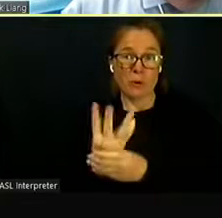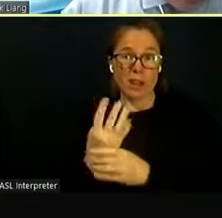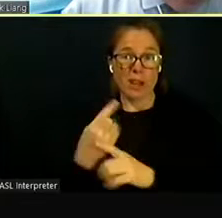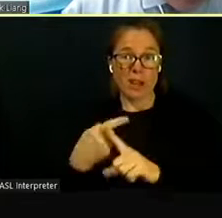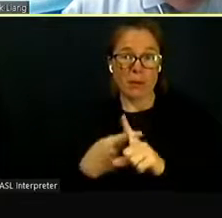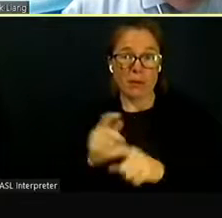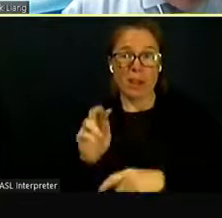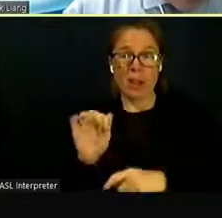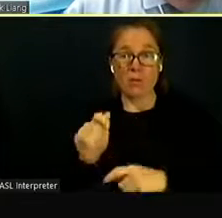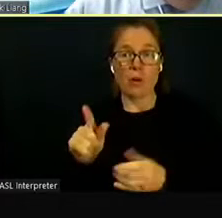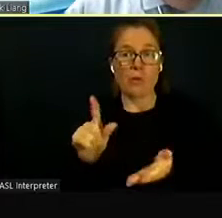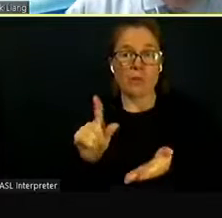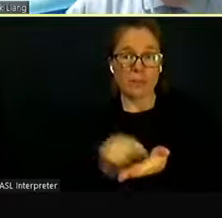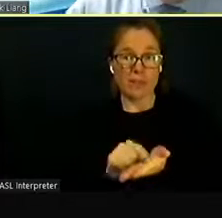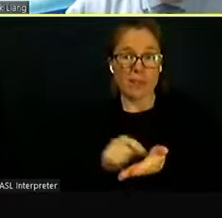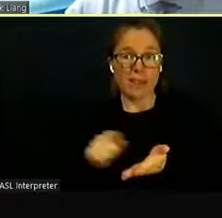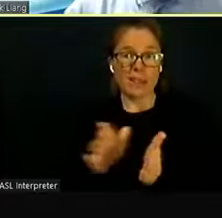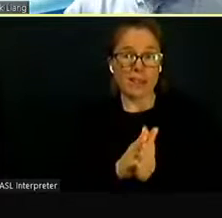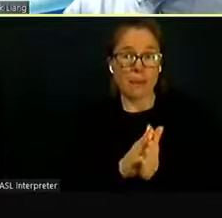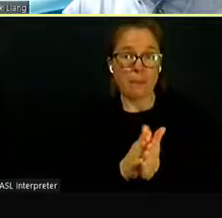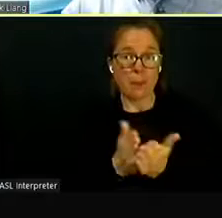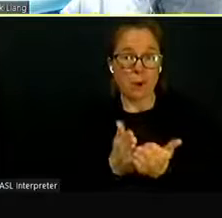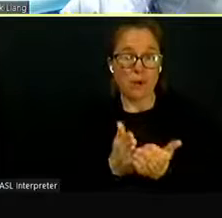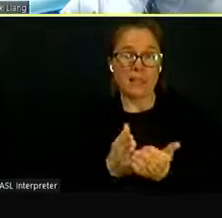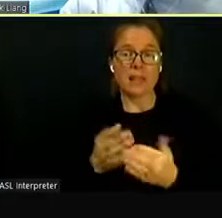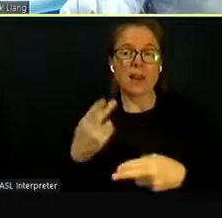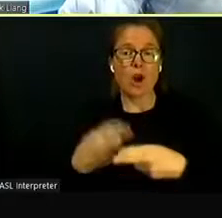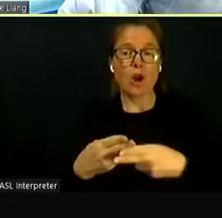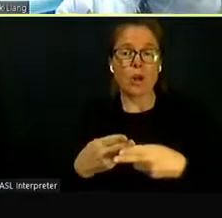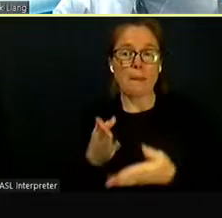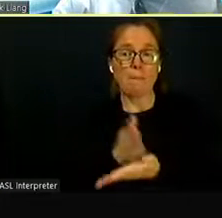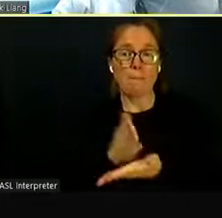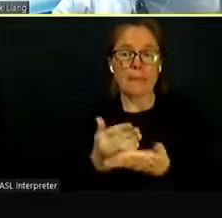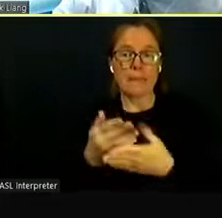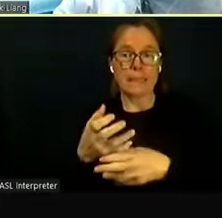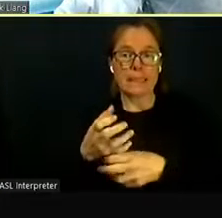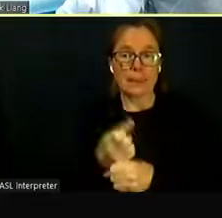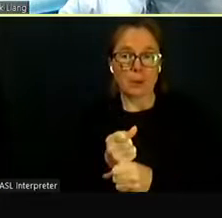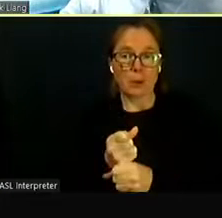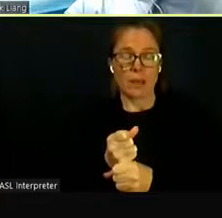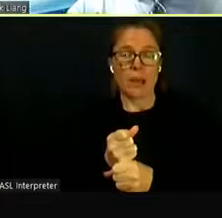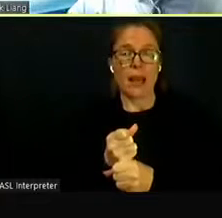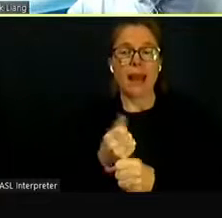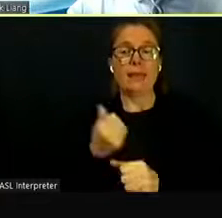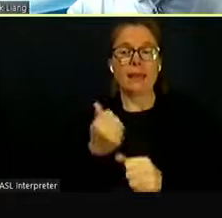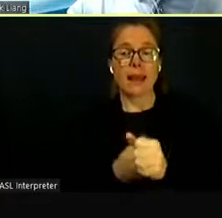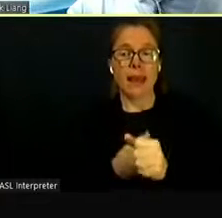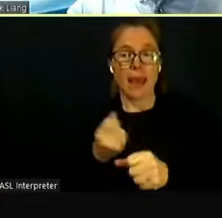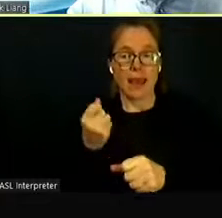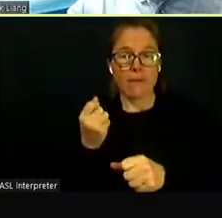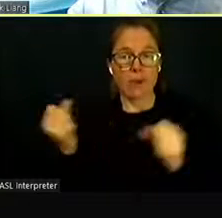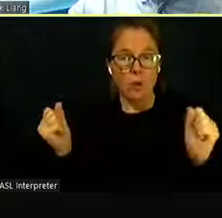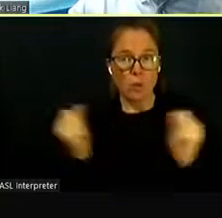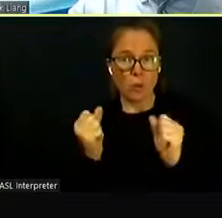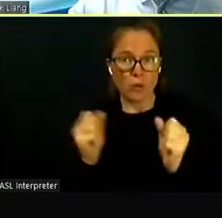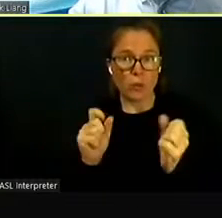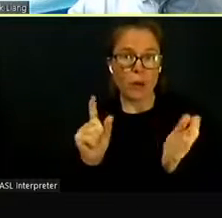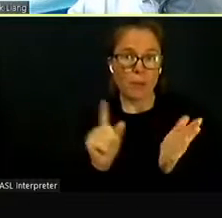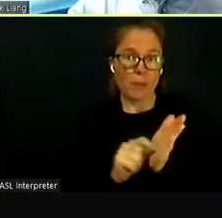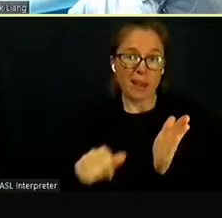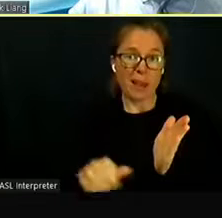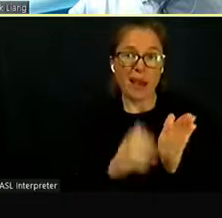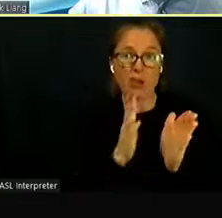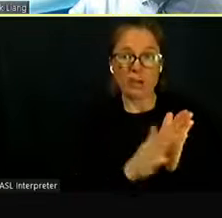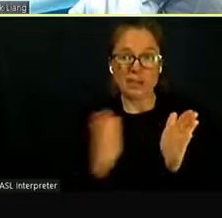this set of books that's called a budget summary, and then every winter we actually jump in to publish another set of books called the county's CAFR, which is